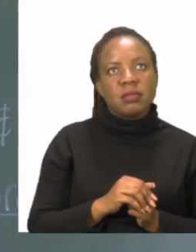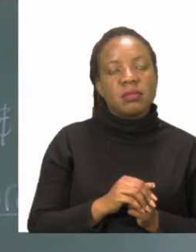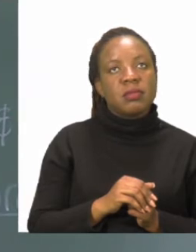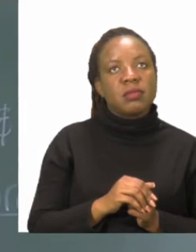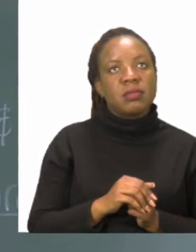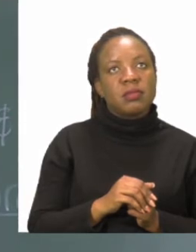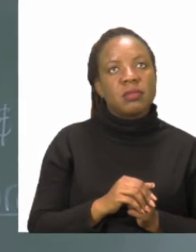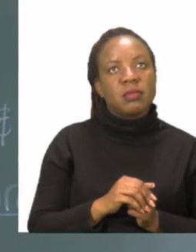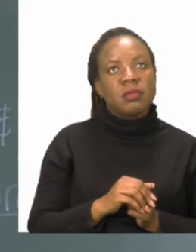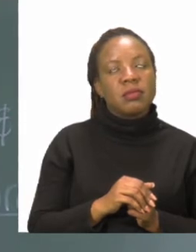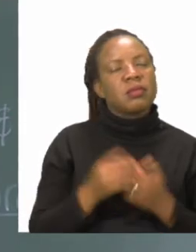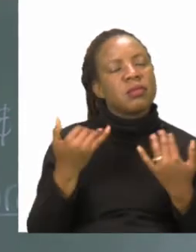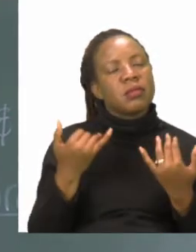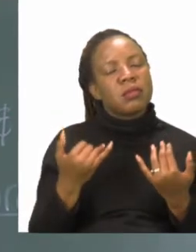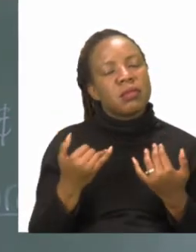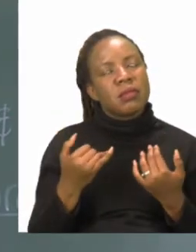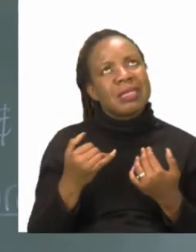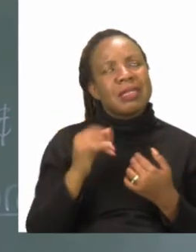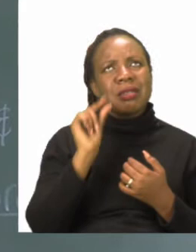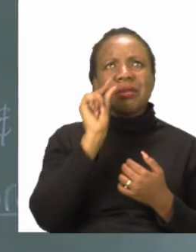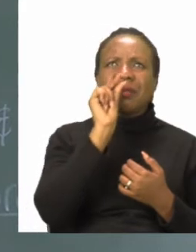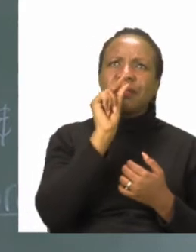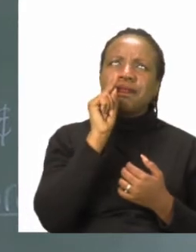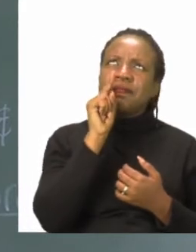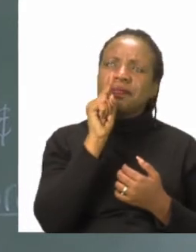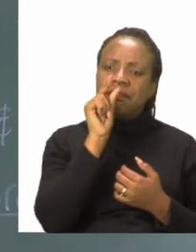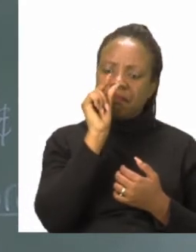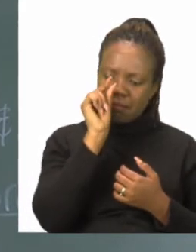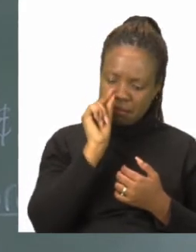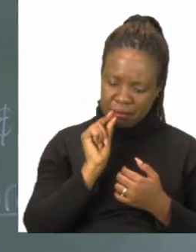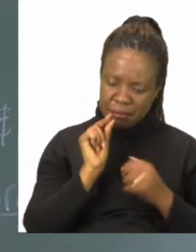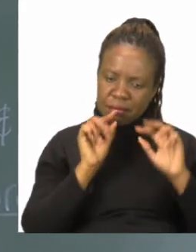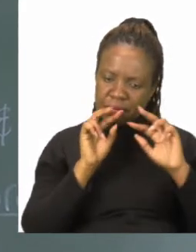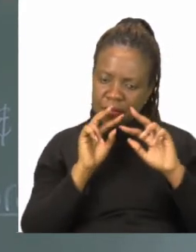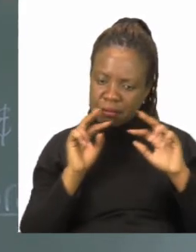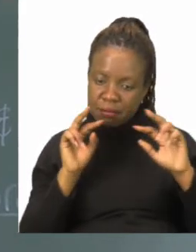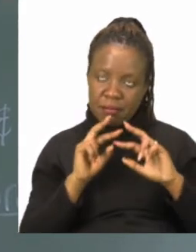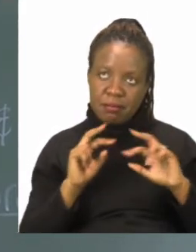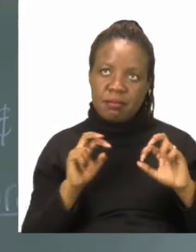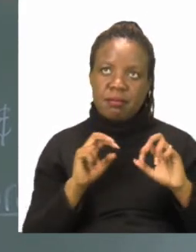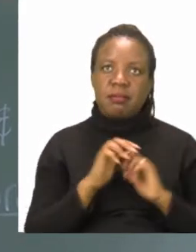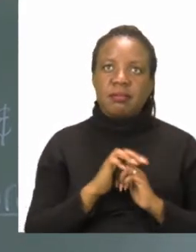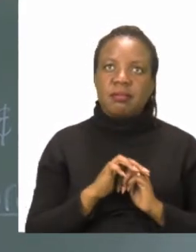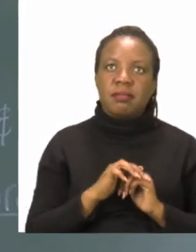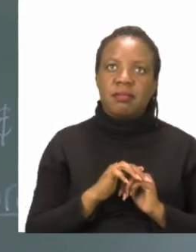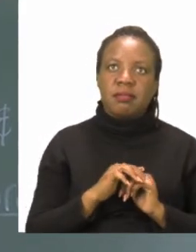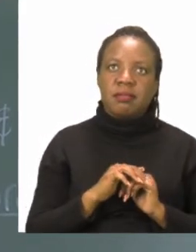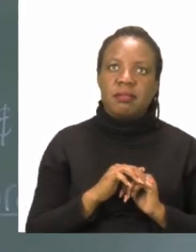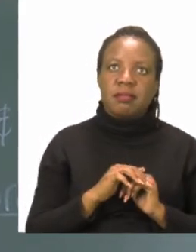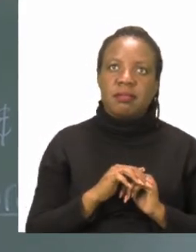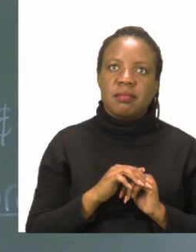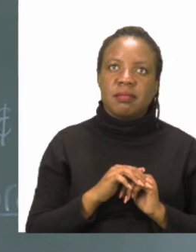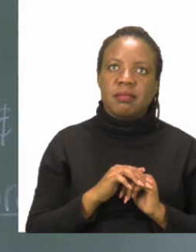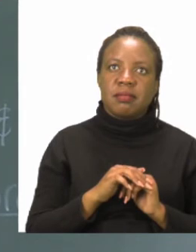block, look at the words and try to find the words in the word search. Now I took just a little